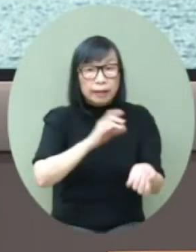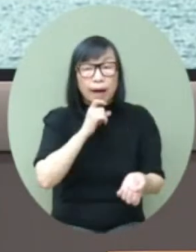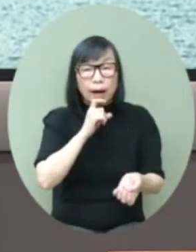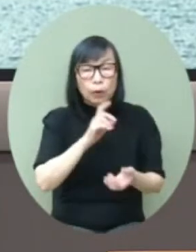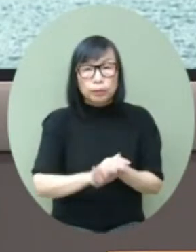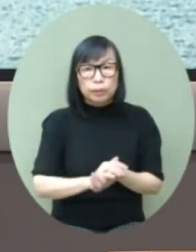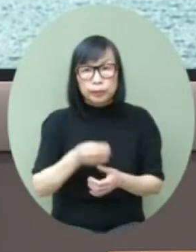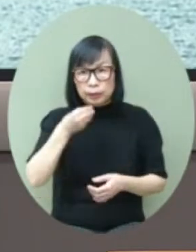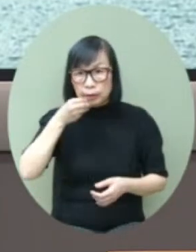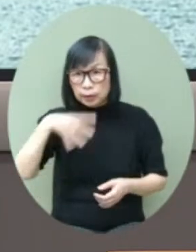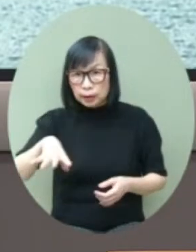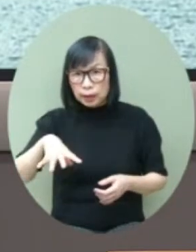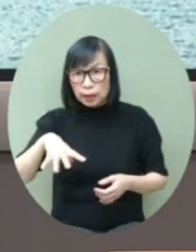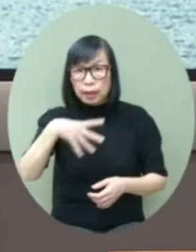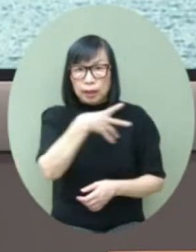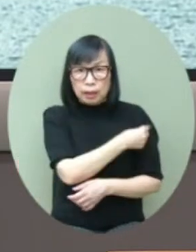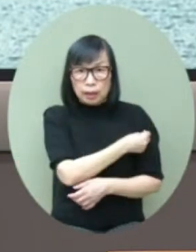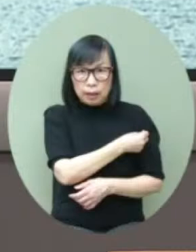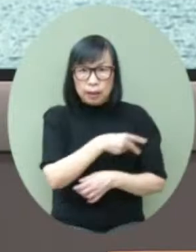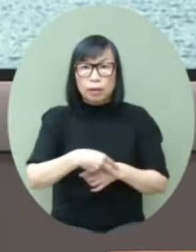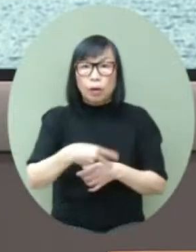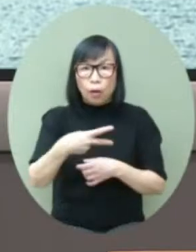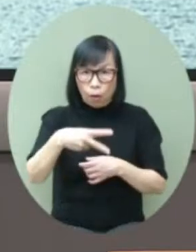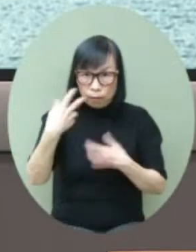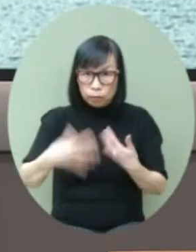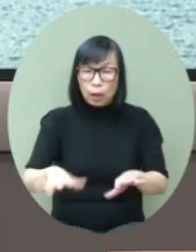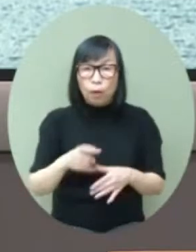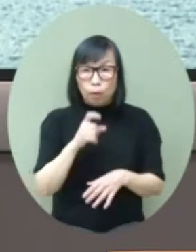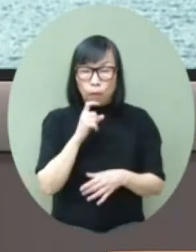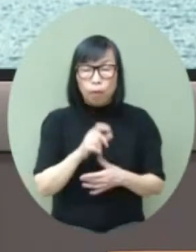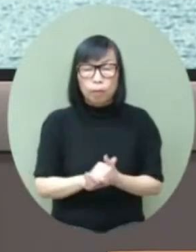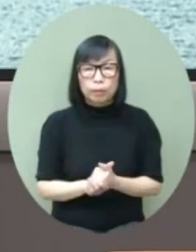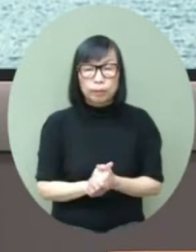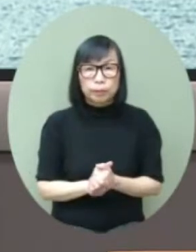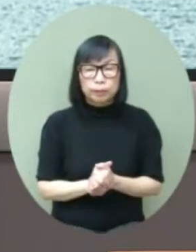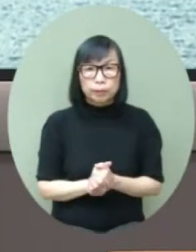January as positive. She had received 2